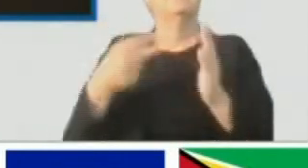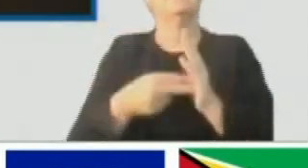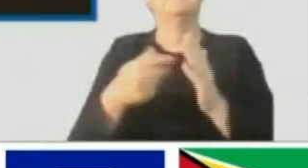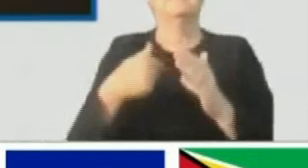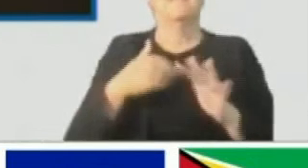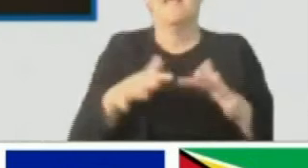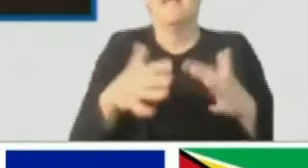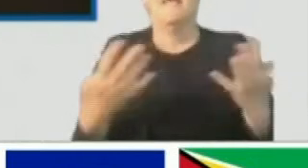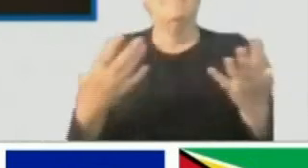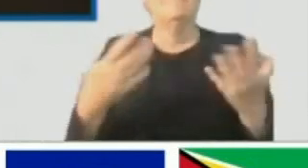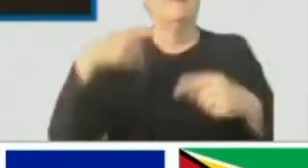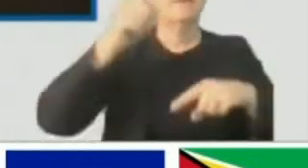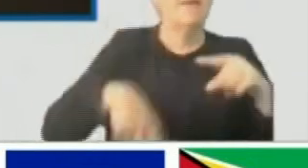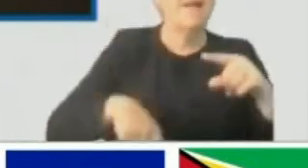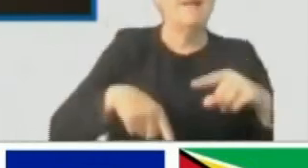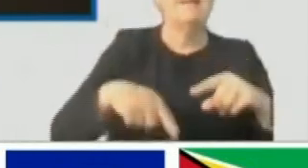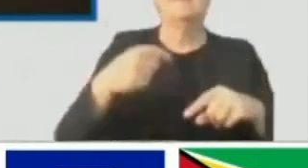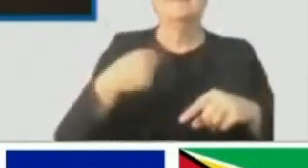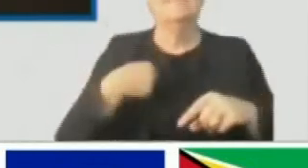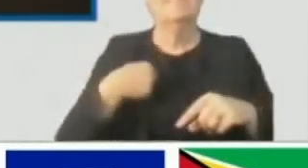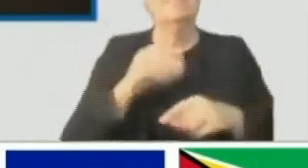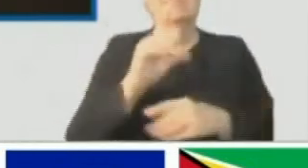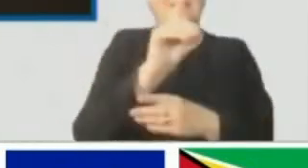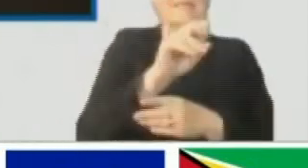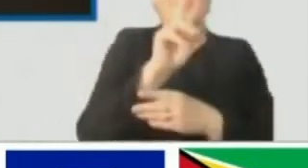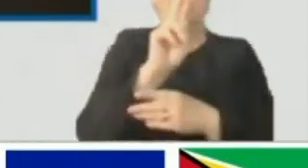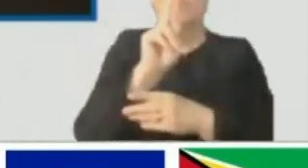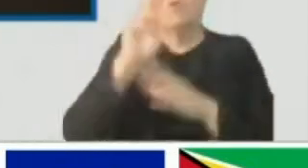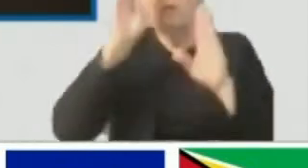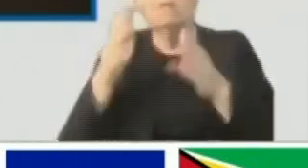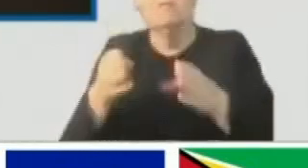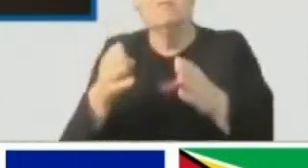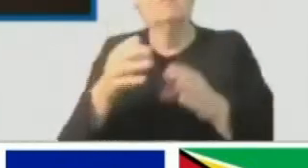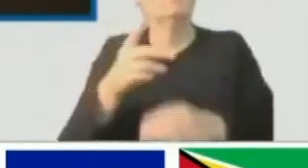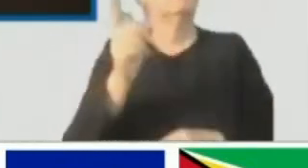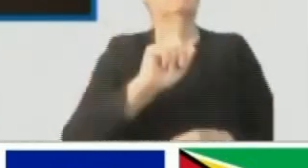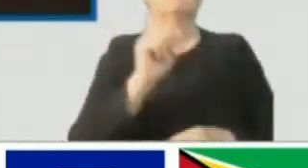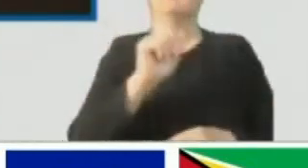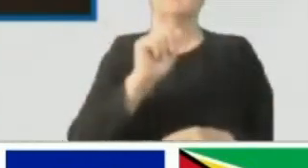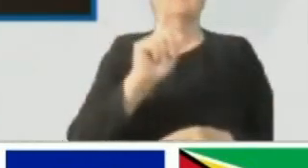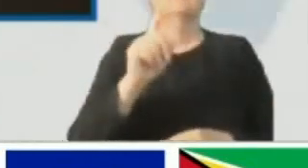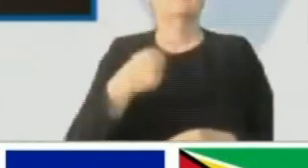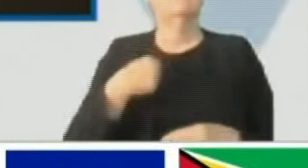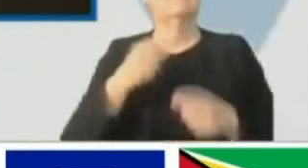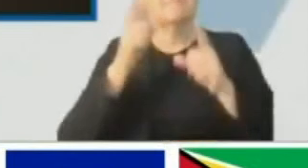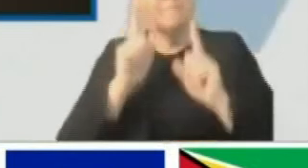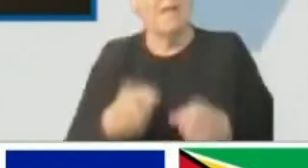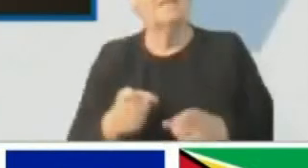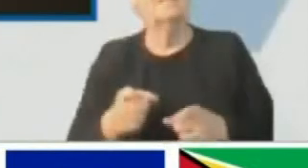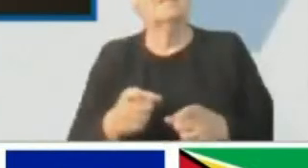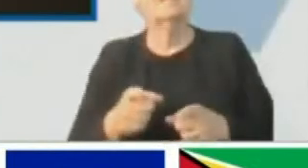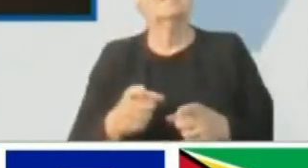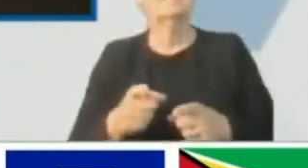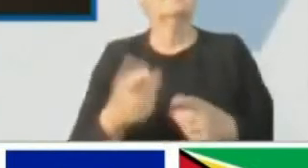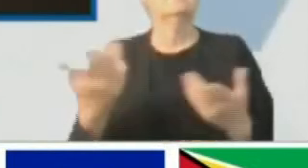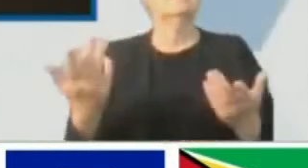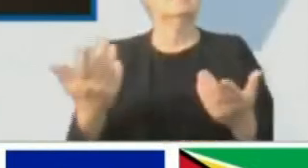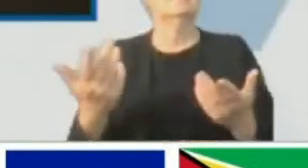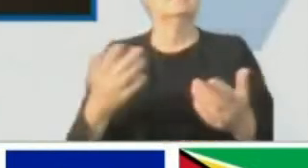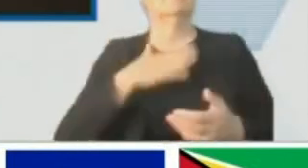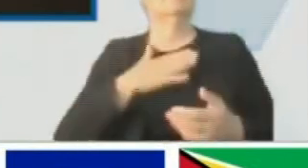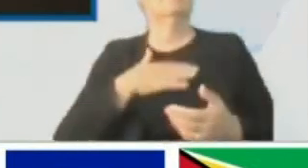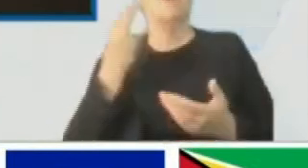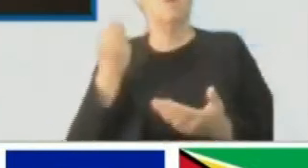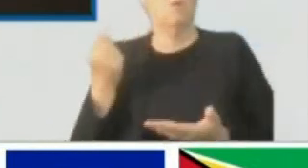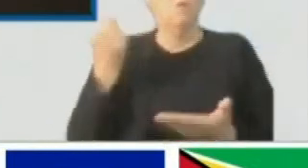must be in our budgetary and other governance processes. If we are all to